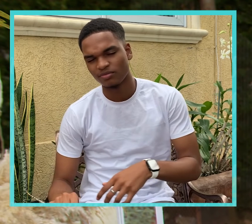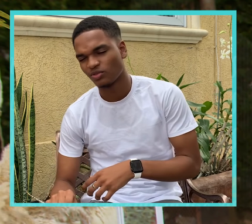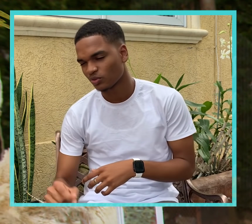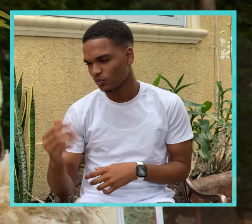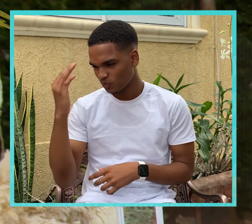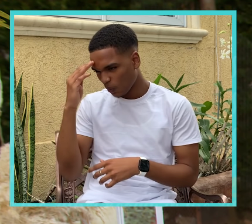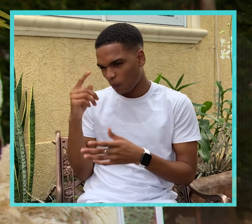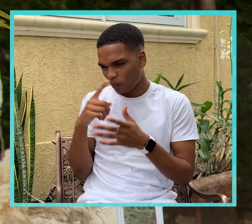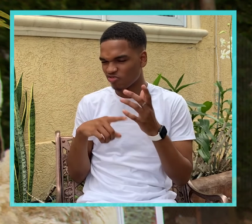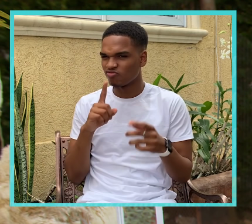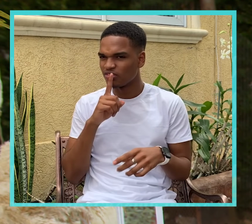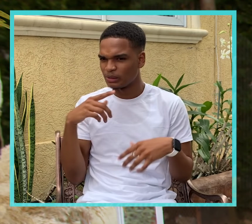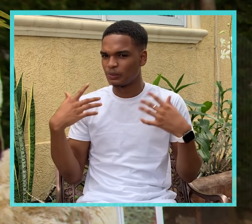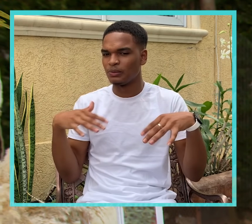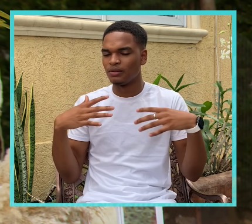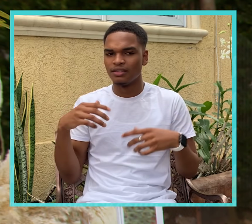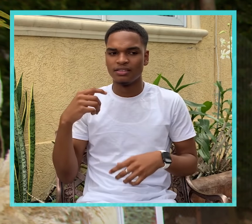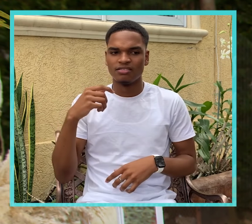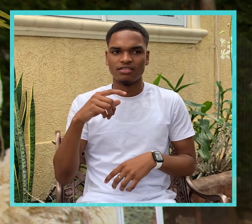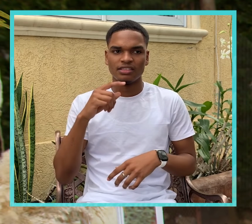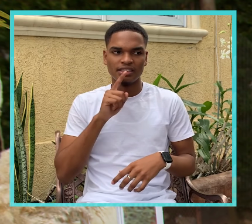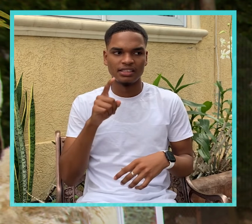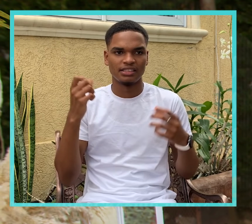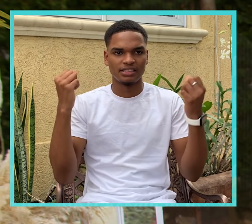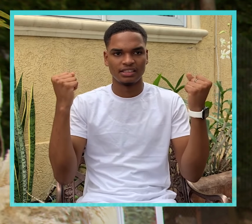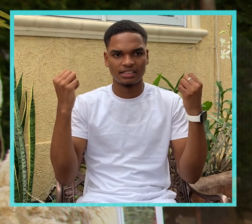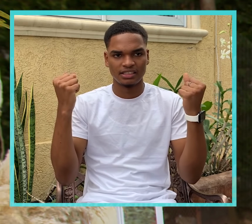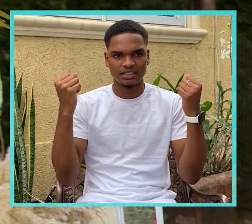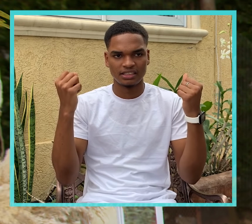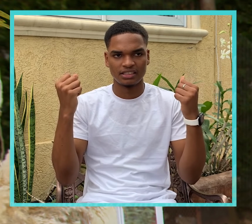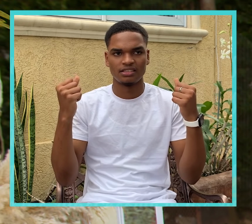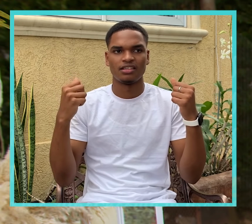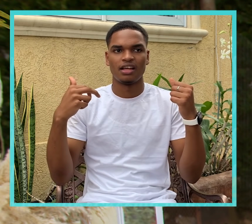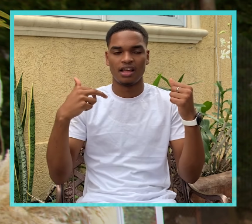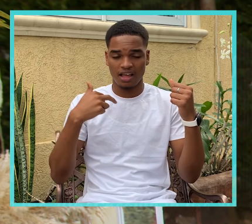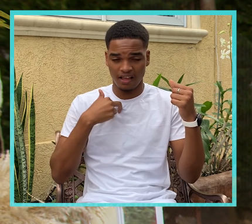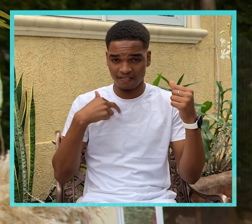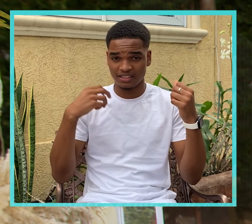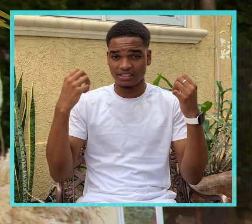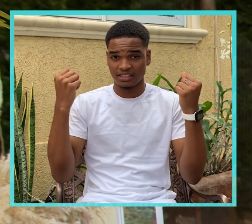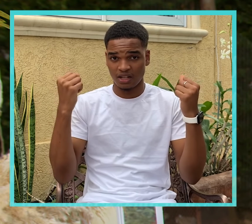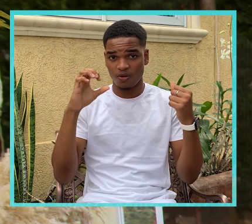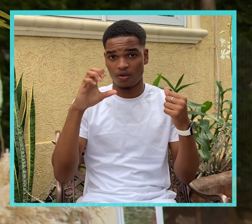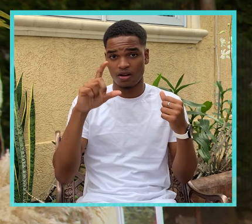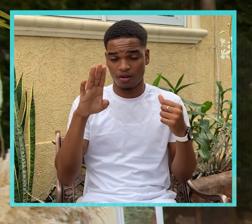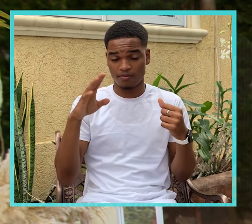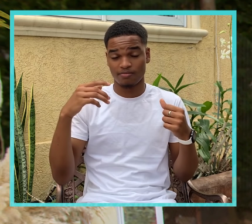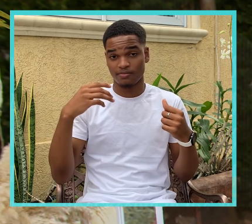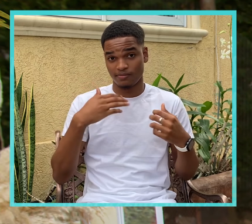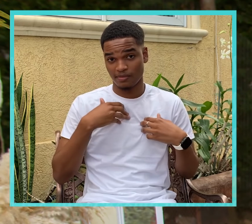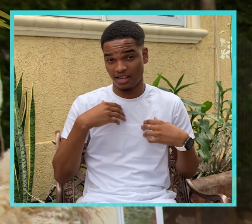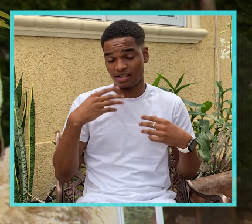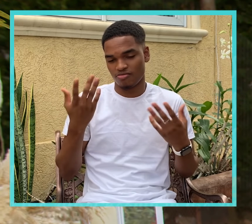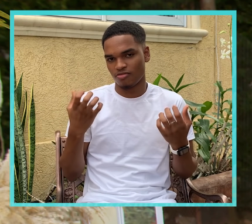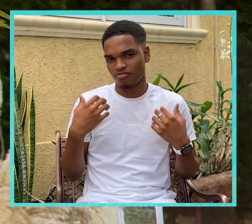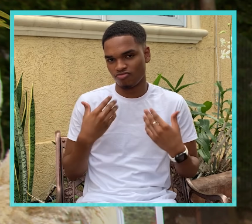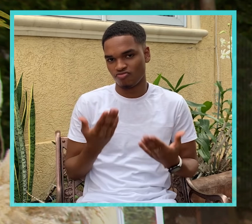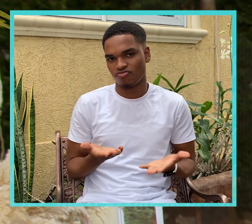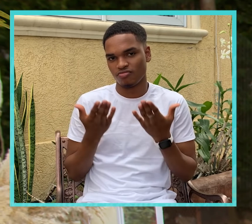If sign language was actually offered outside of just a sign language club. So my suggestion, Tony, is